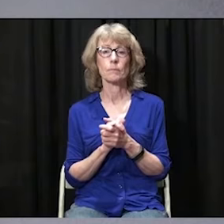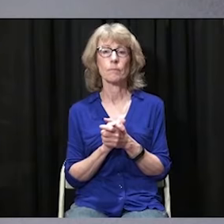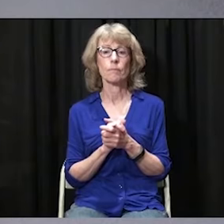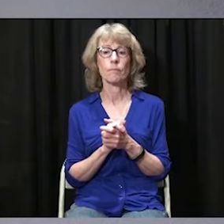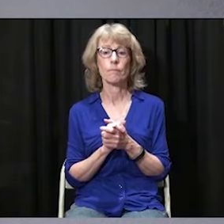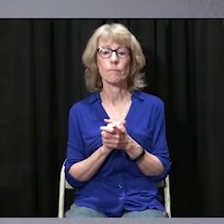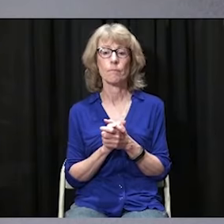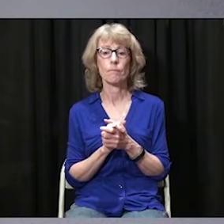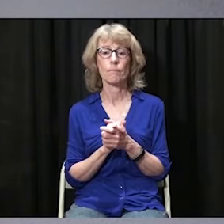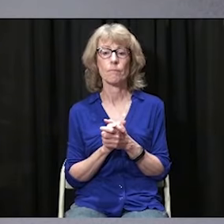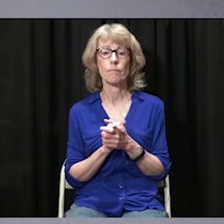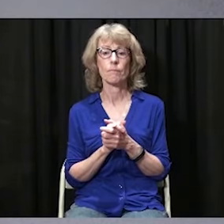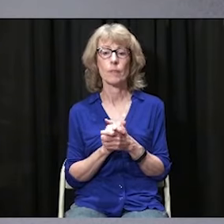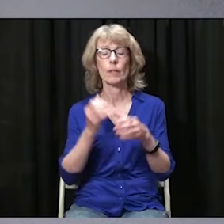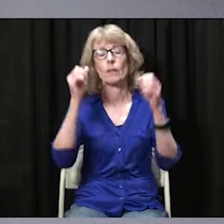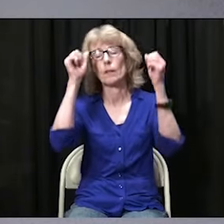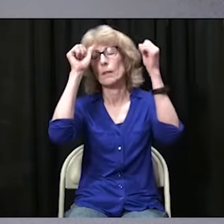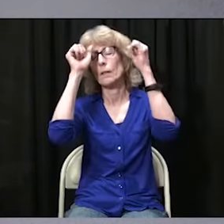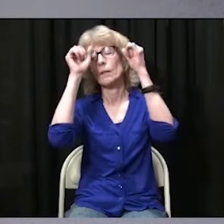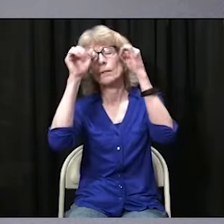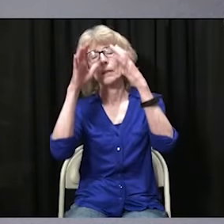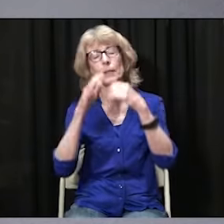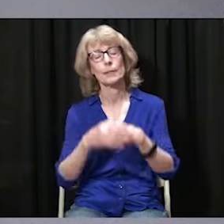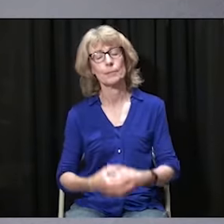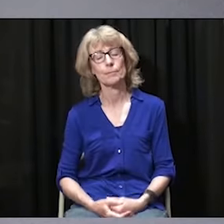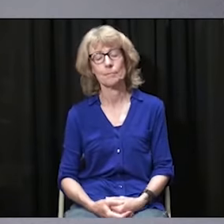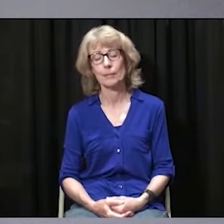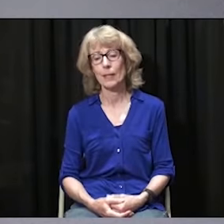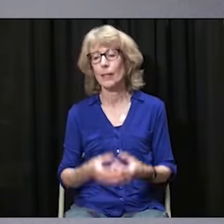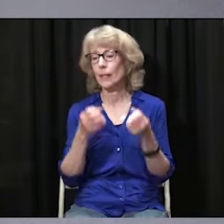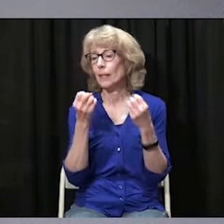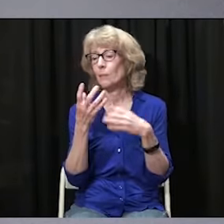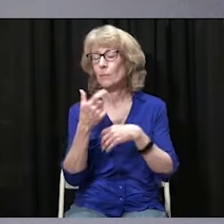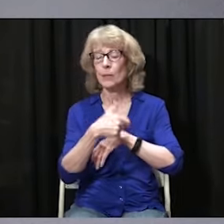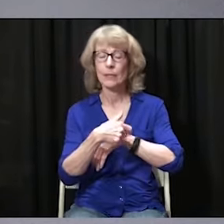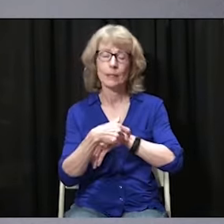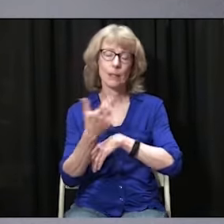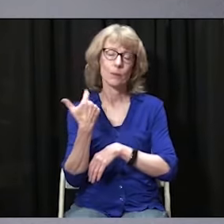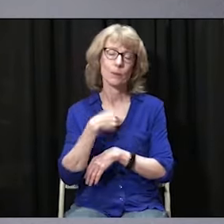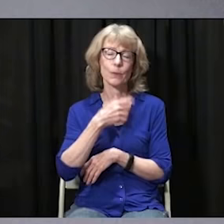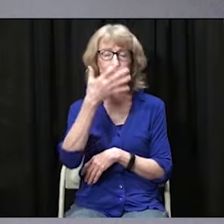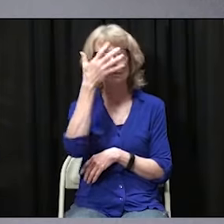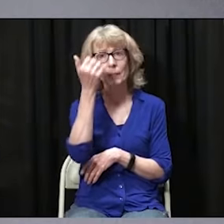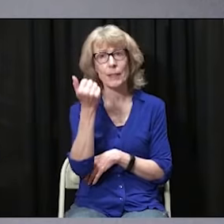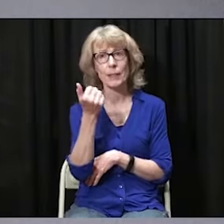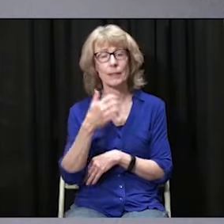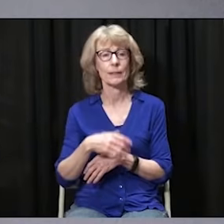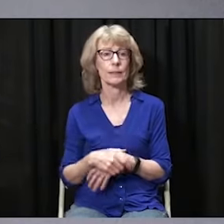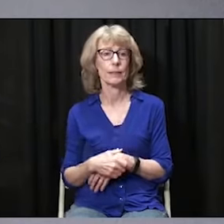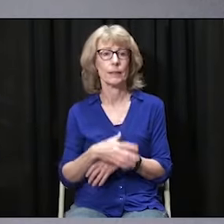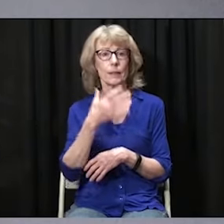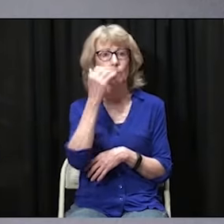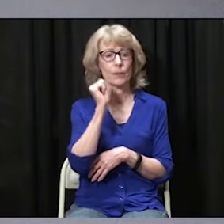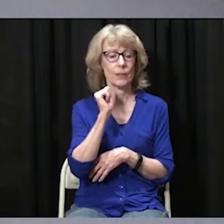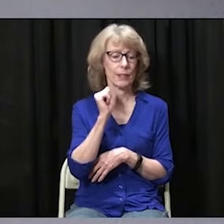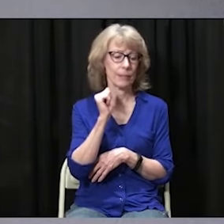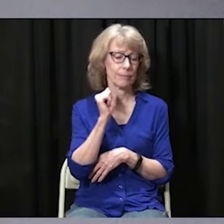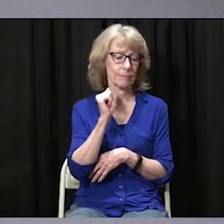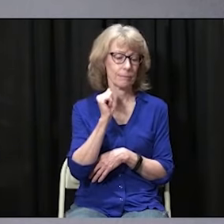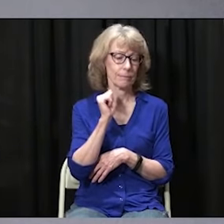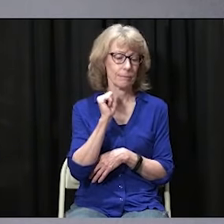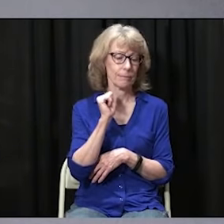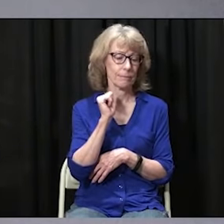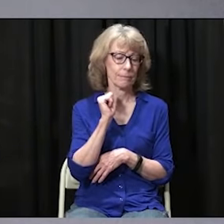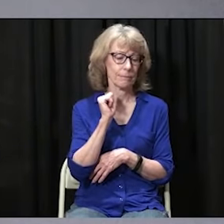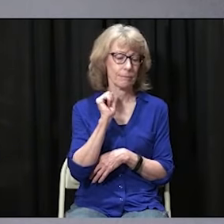Oh, Father, we often forget. We forget who we are. We forget who you are. Sometimes